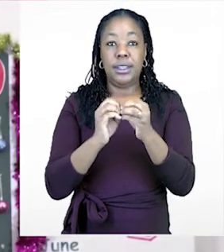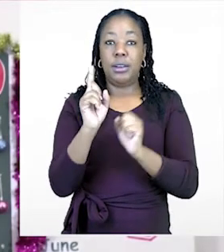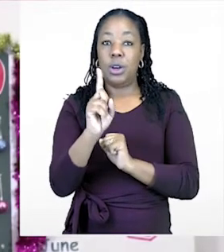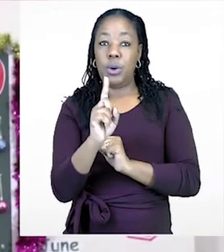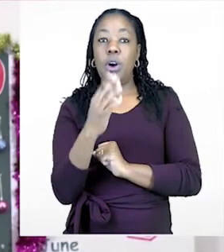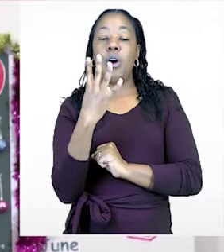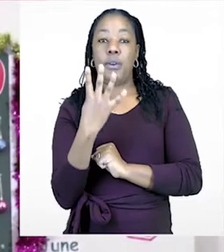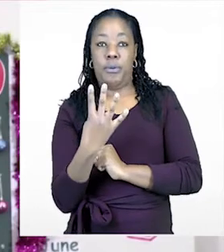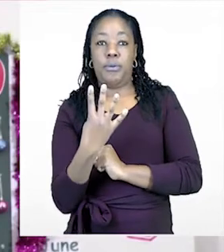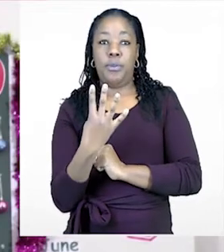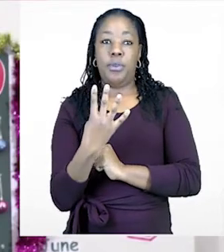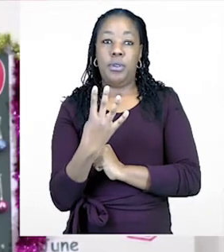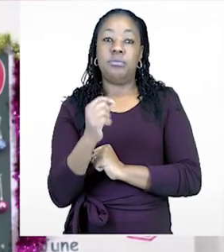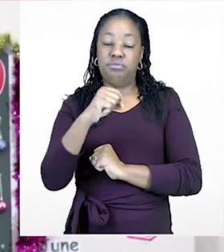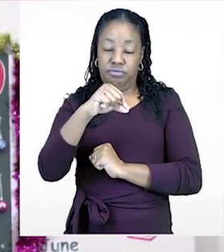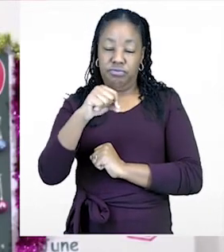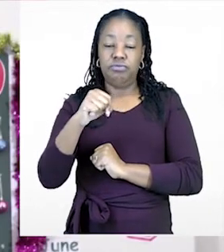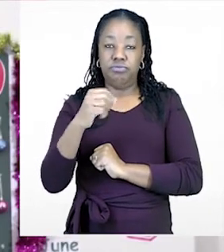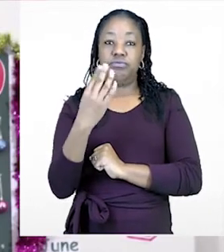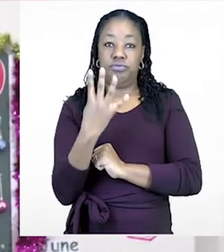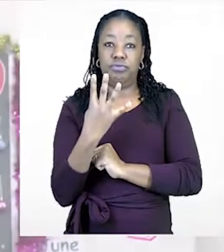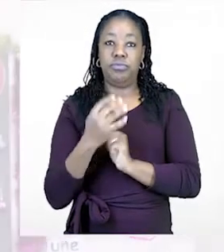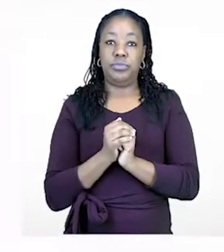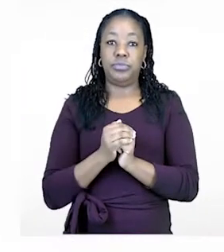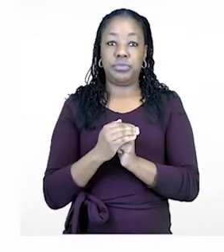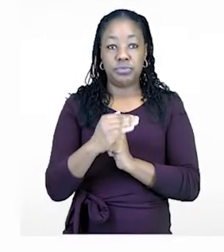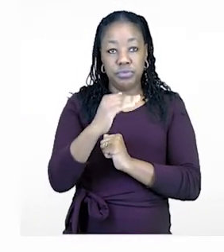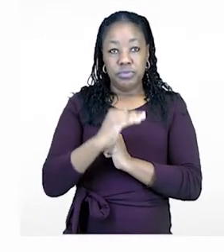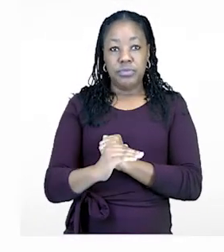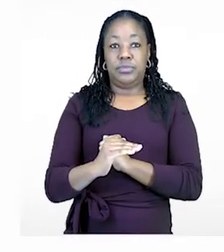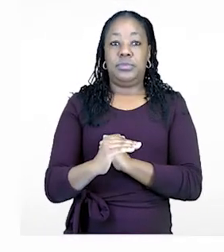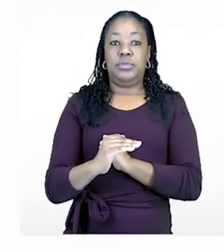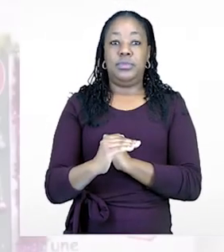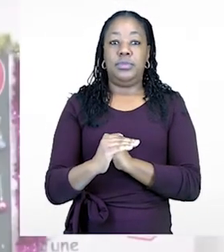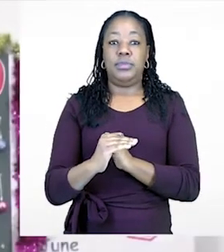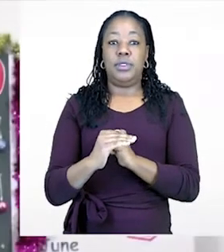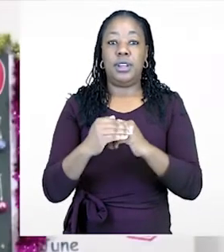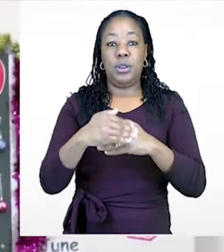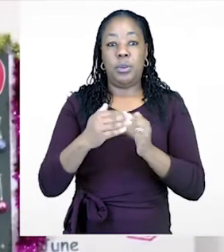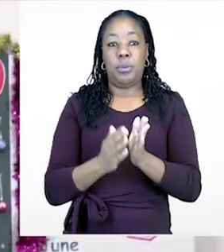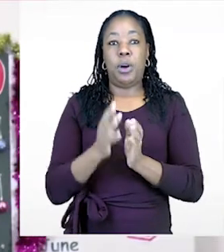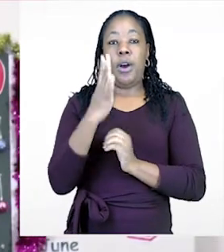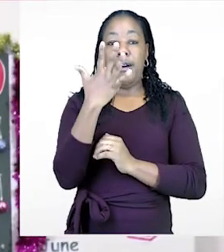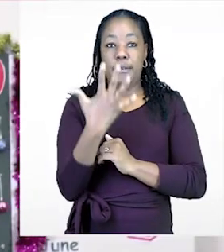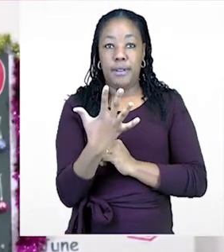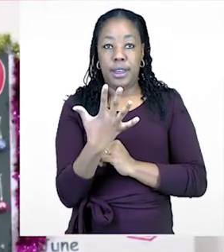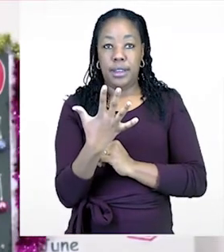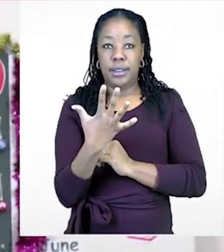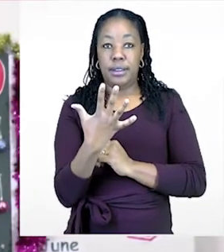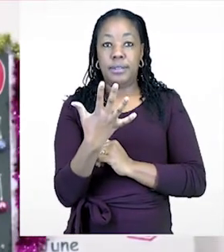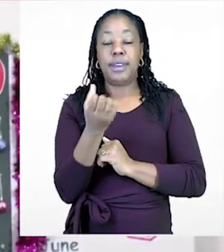Very good. Let's move on to the next one. They have given us number 5, number